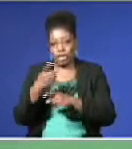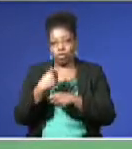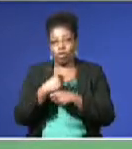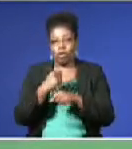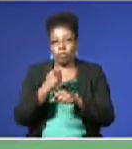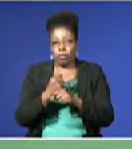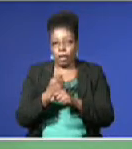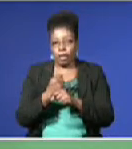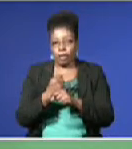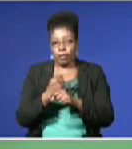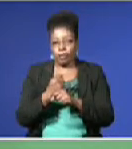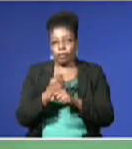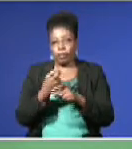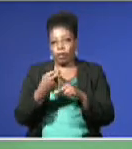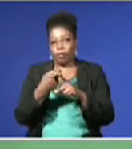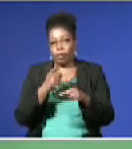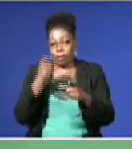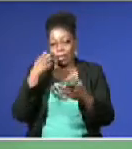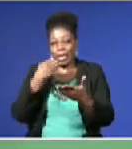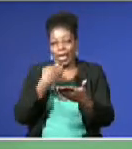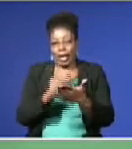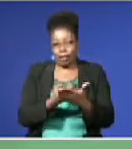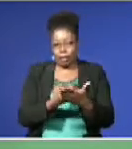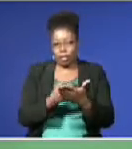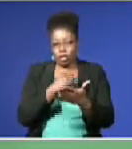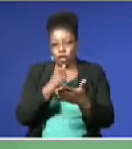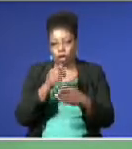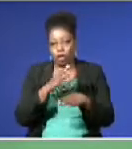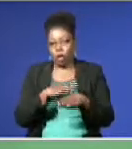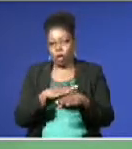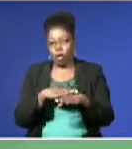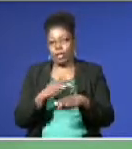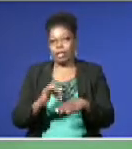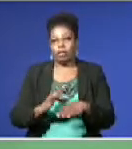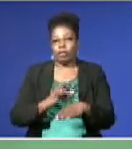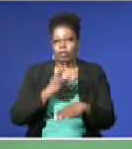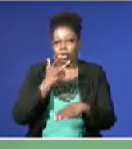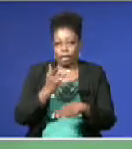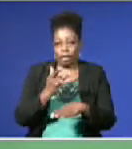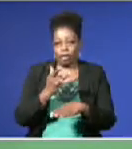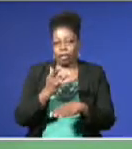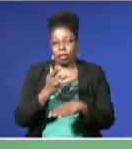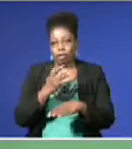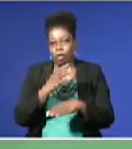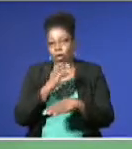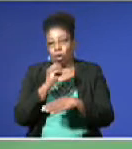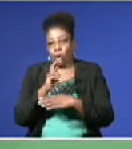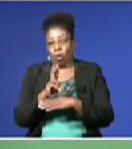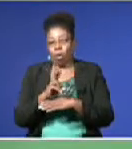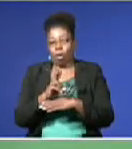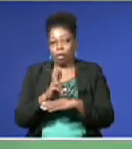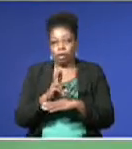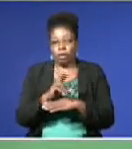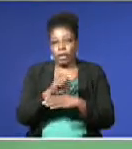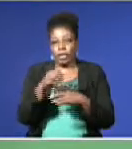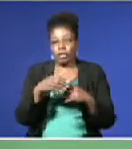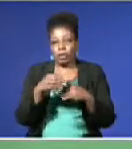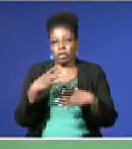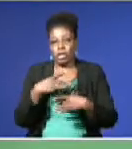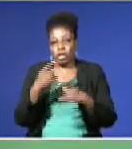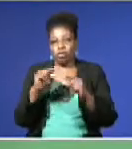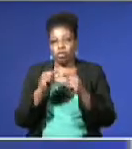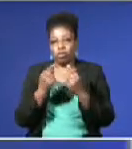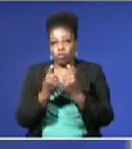based on empirical evidence. It will not be based on emotionalism or lobbies by any special interest group.